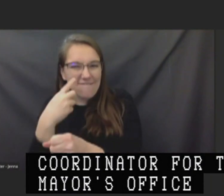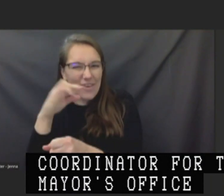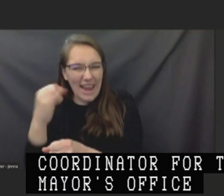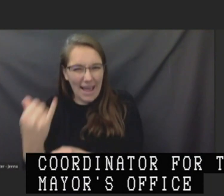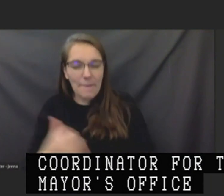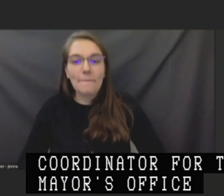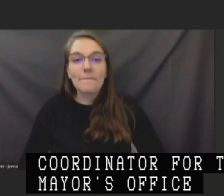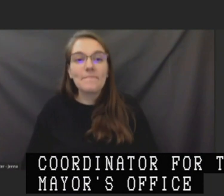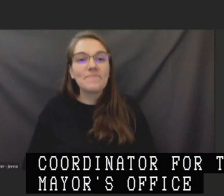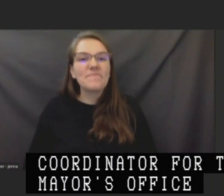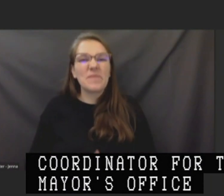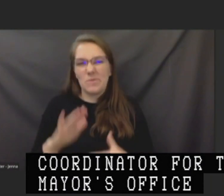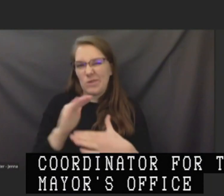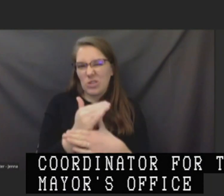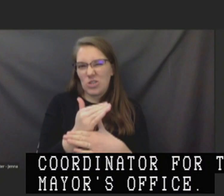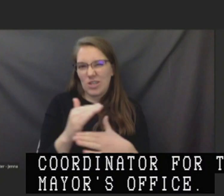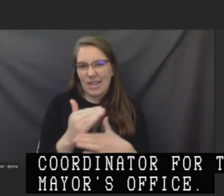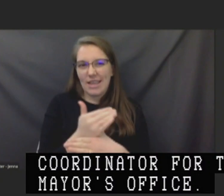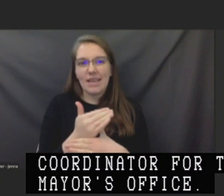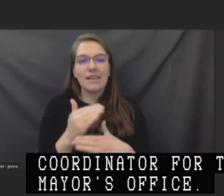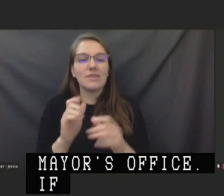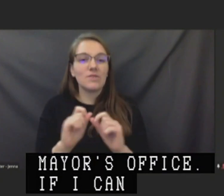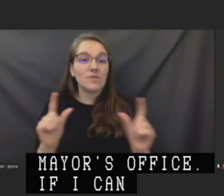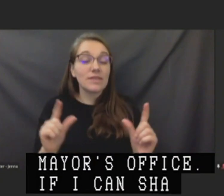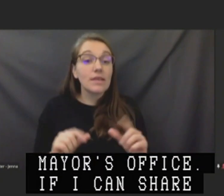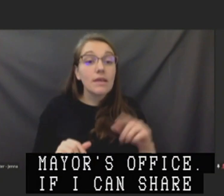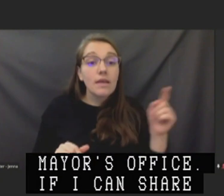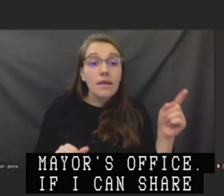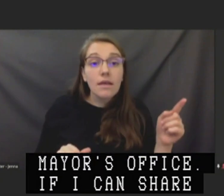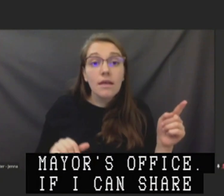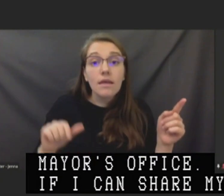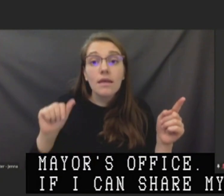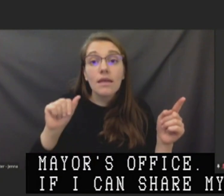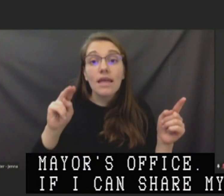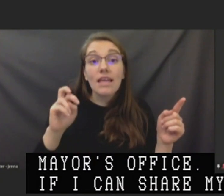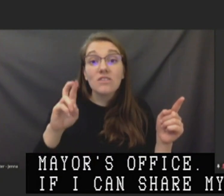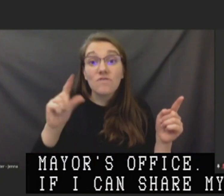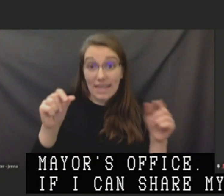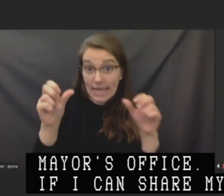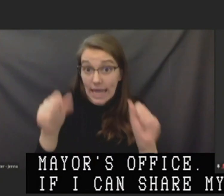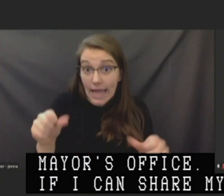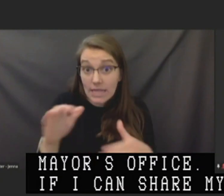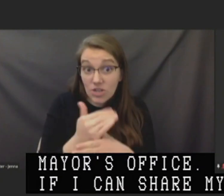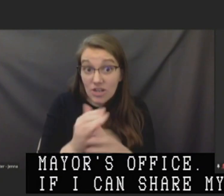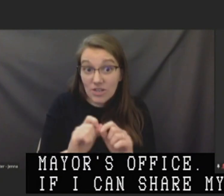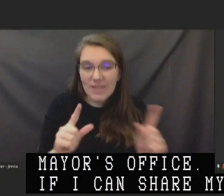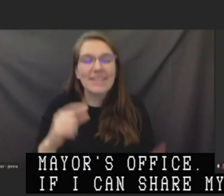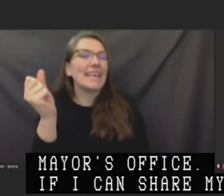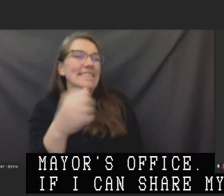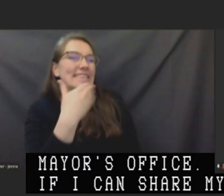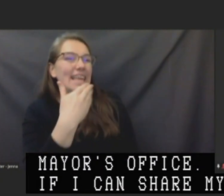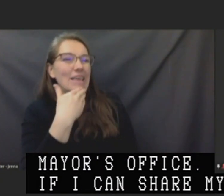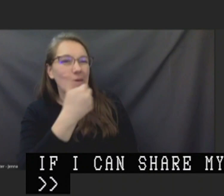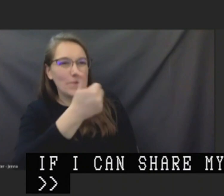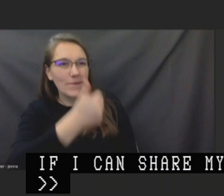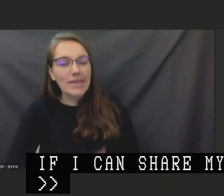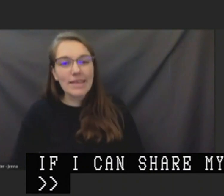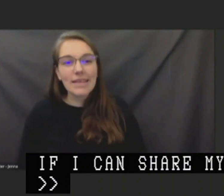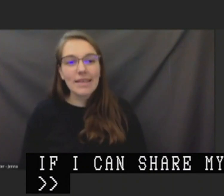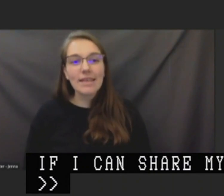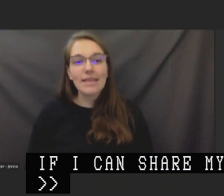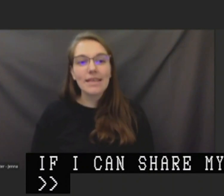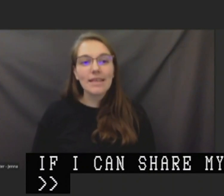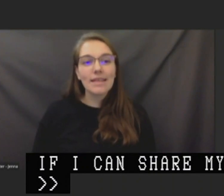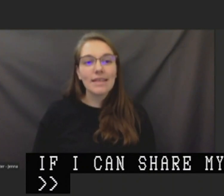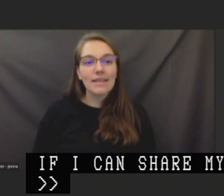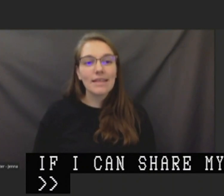my screen. So perfect. Luigi, sorry, this you are able? Okay, great. Sorry. Yes. Thank you so much. No worries.